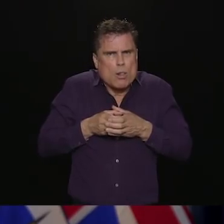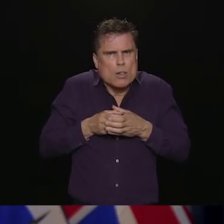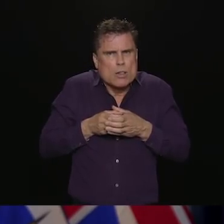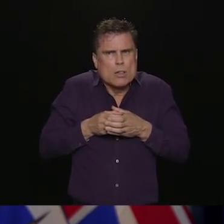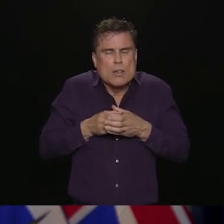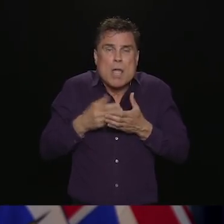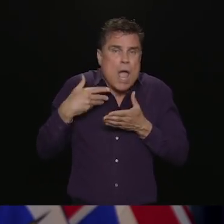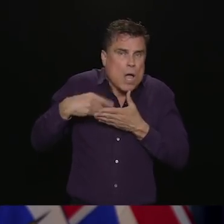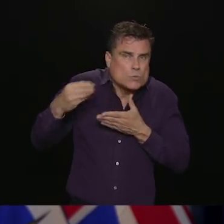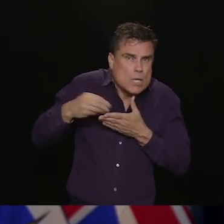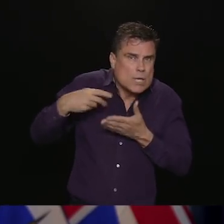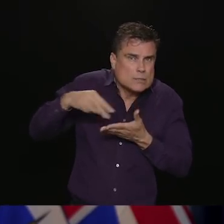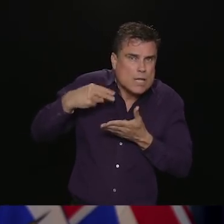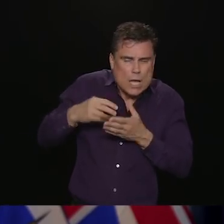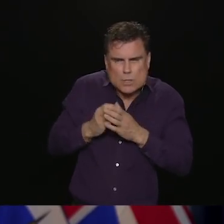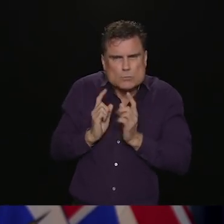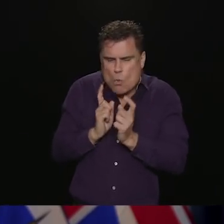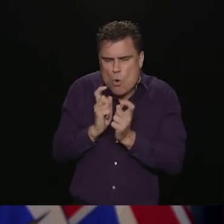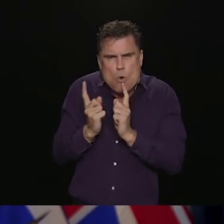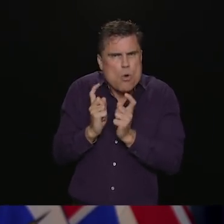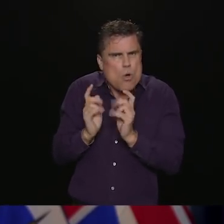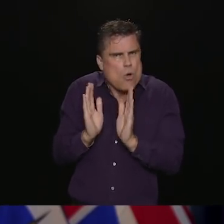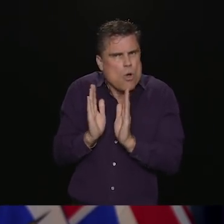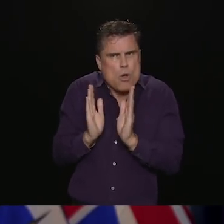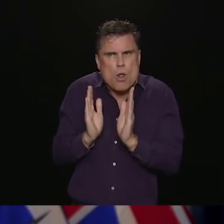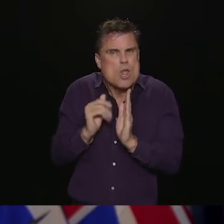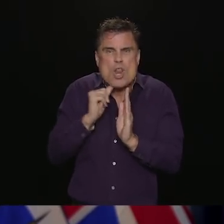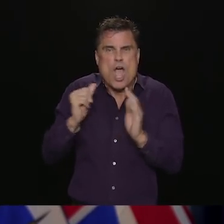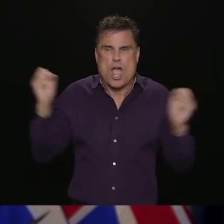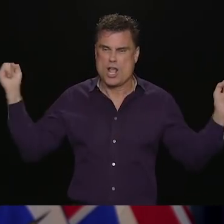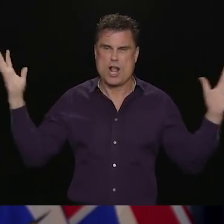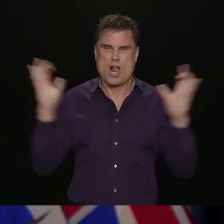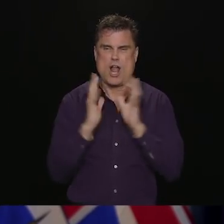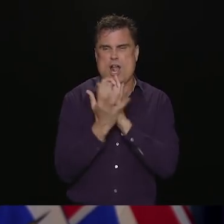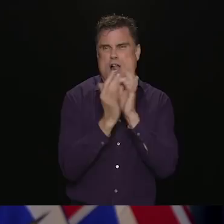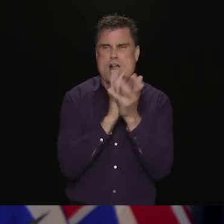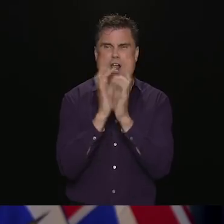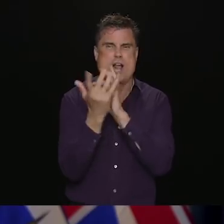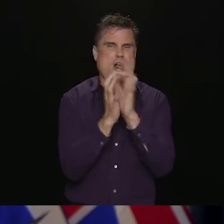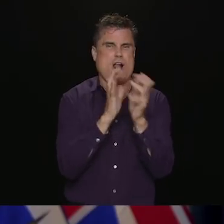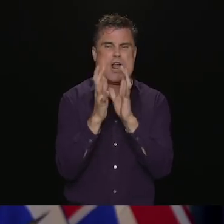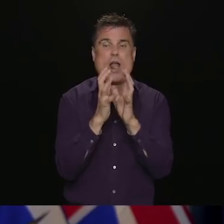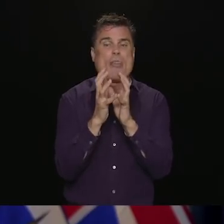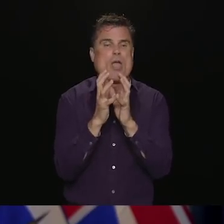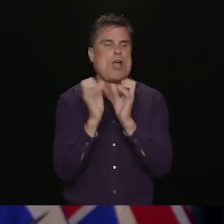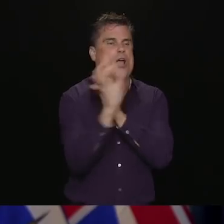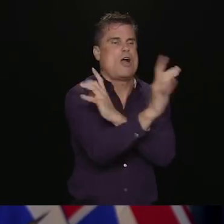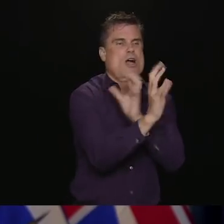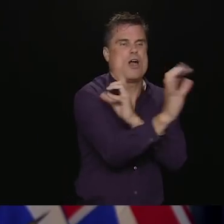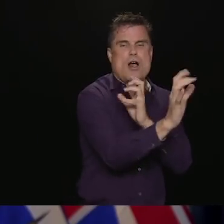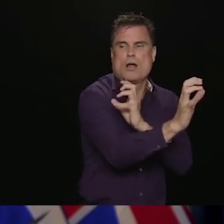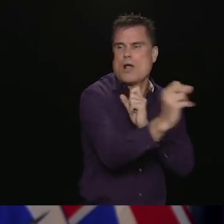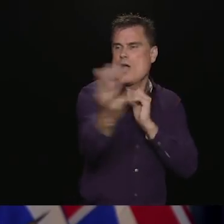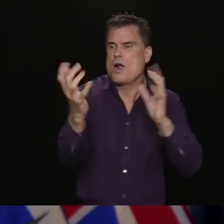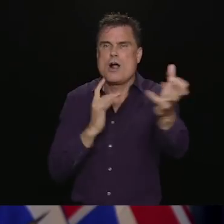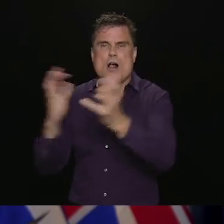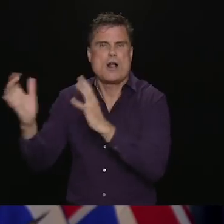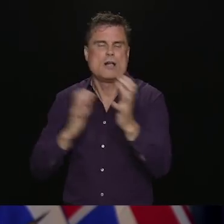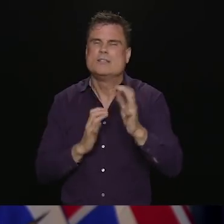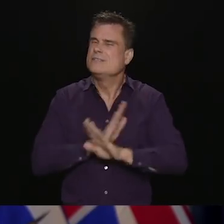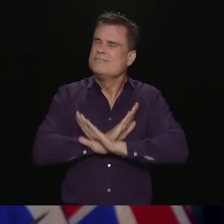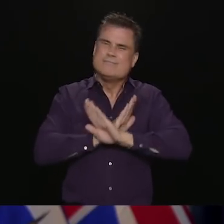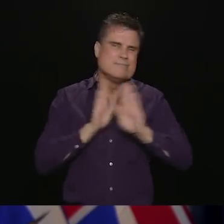you more leeway than smaller spaces. We're becoming increasingly aware that things like singing